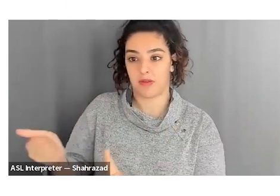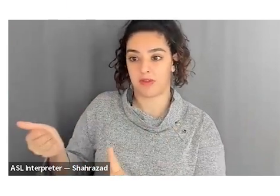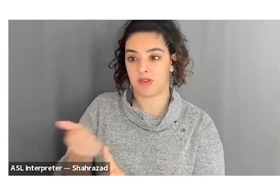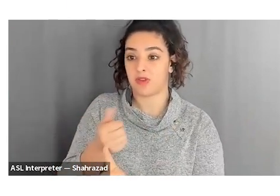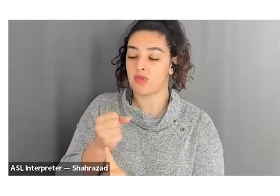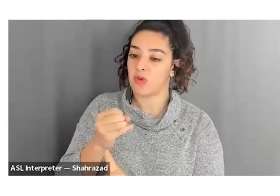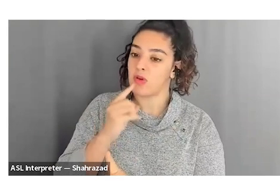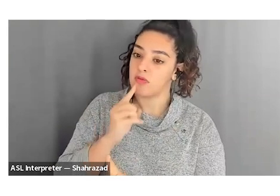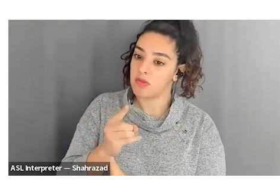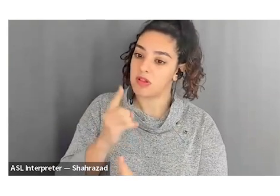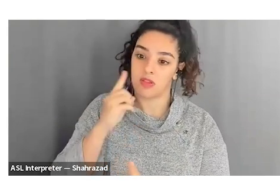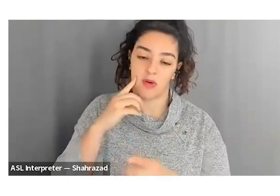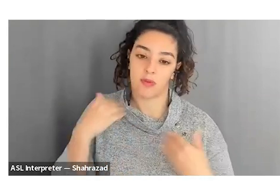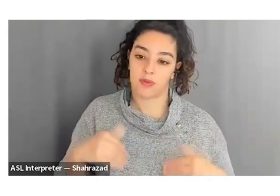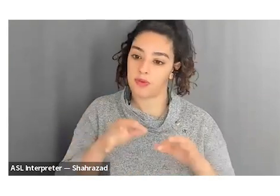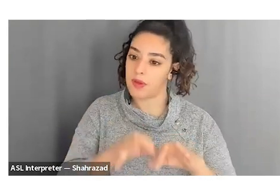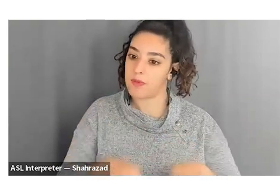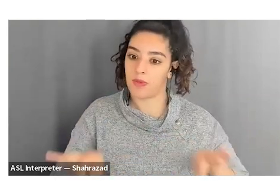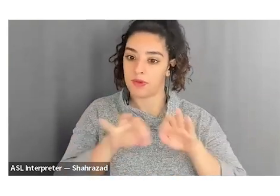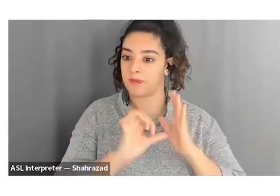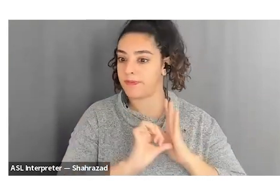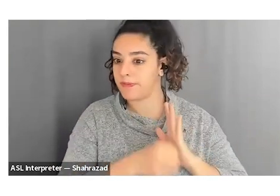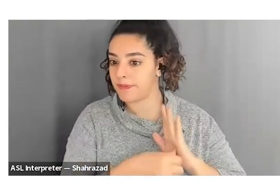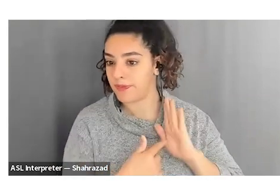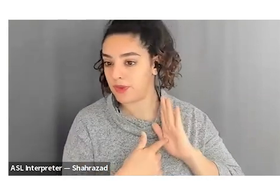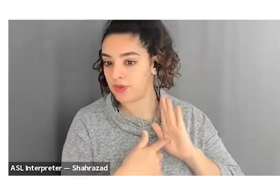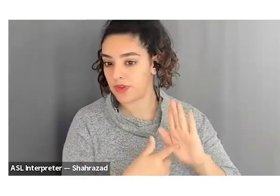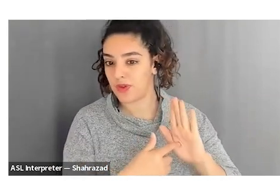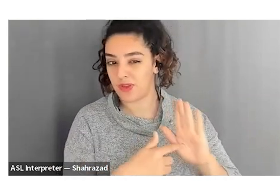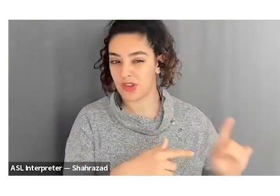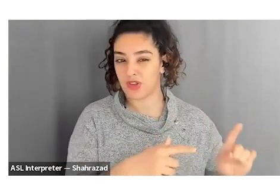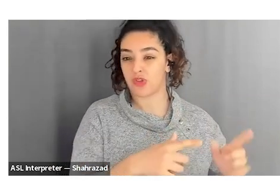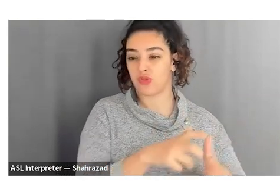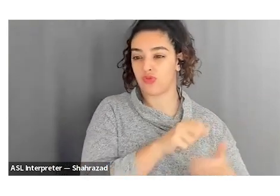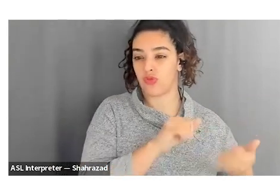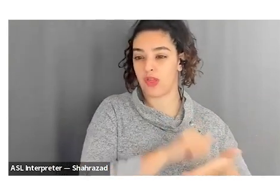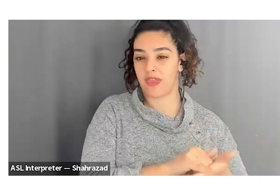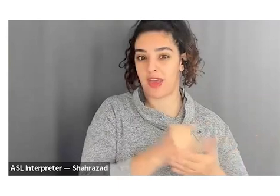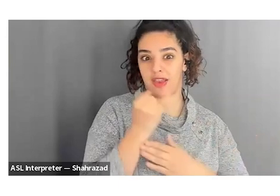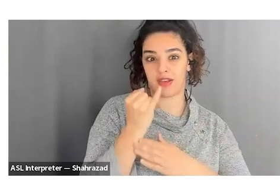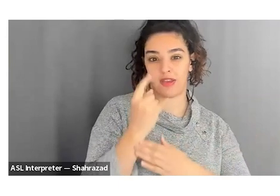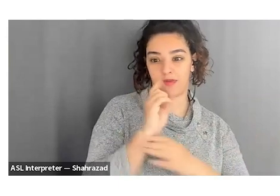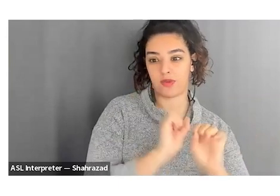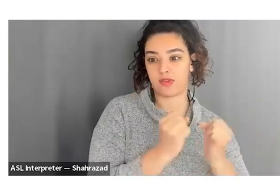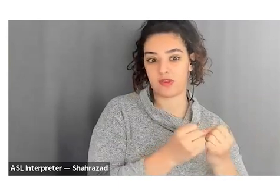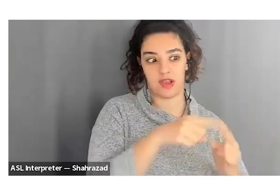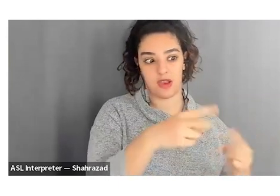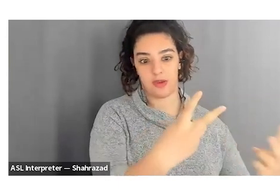really important to change that and to really disrupt that and to destroy that idea. Next slide, please.